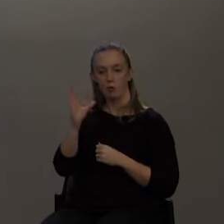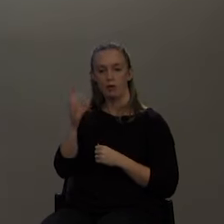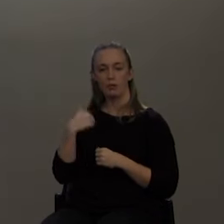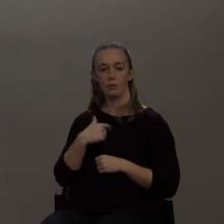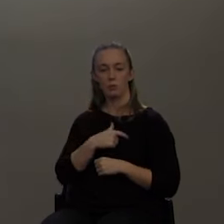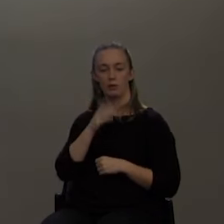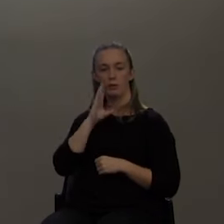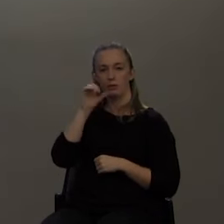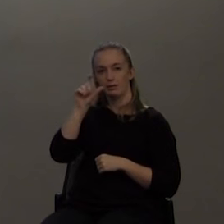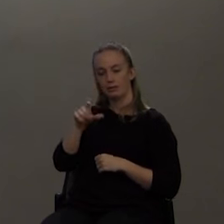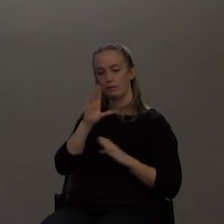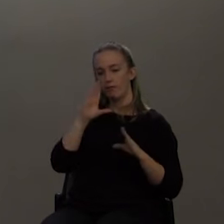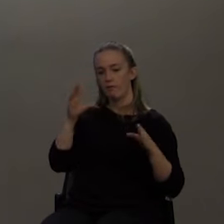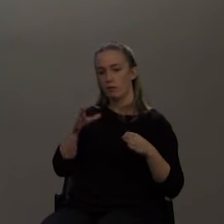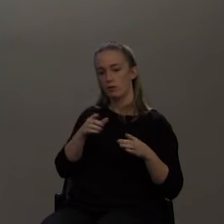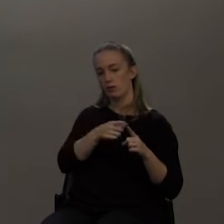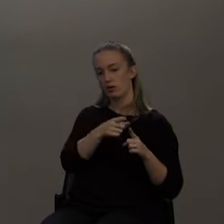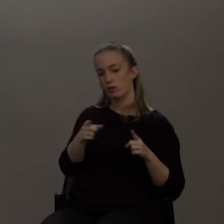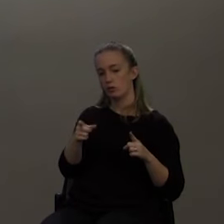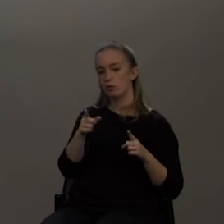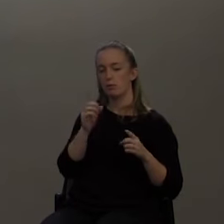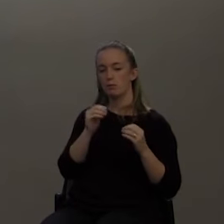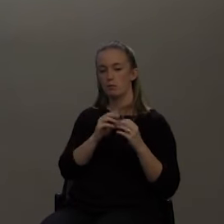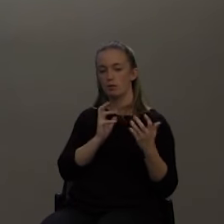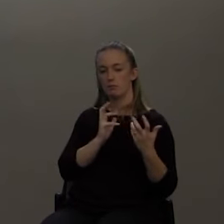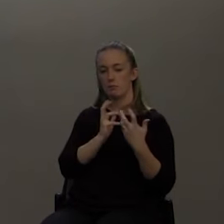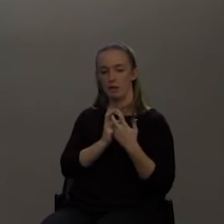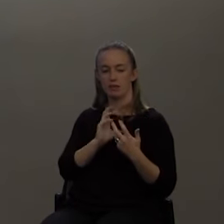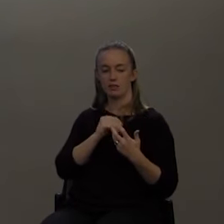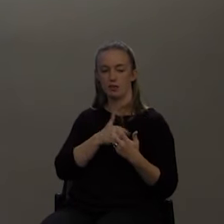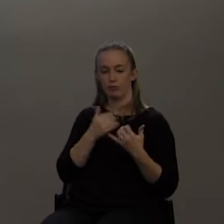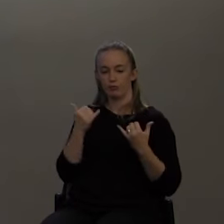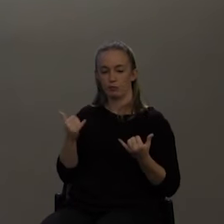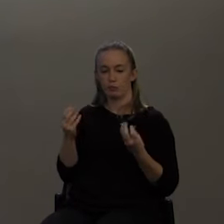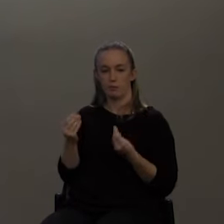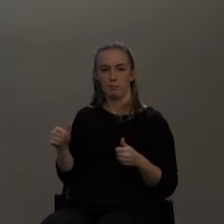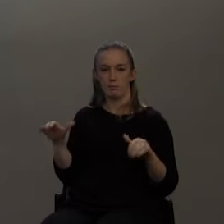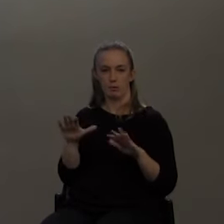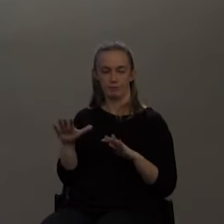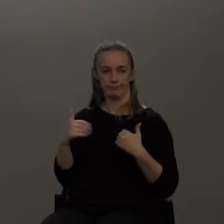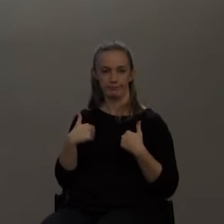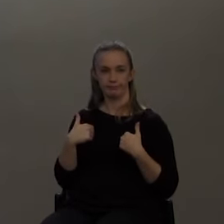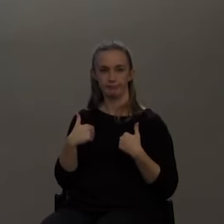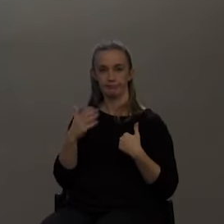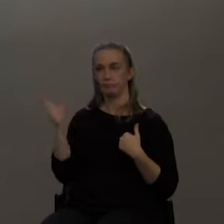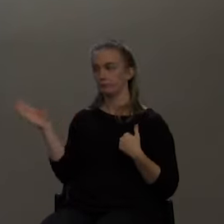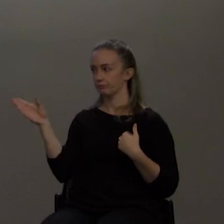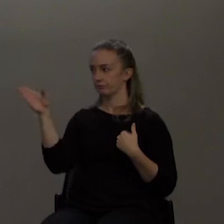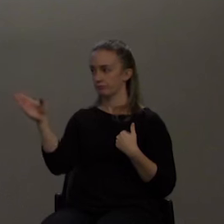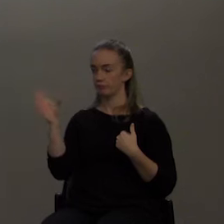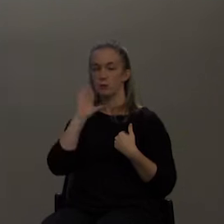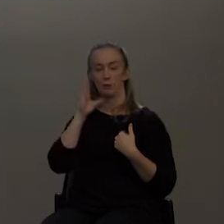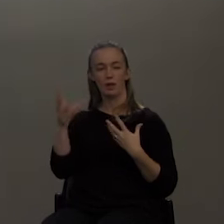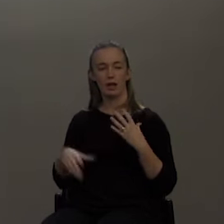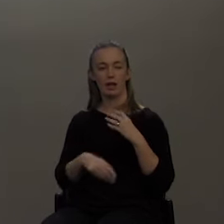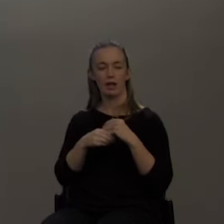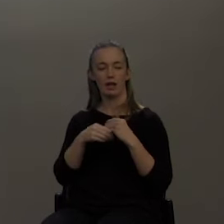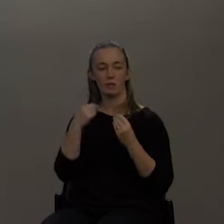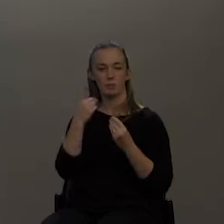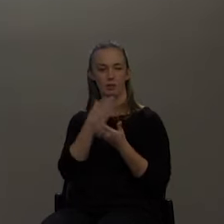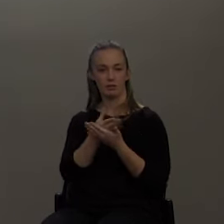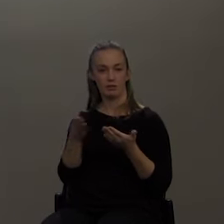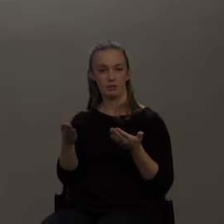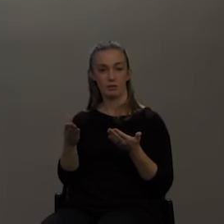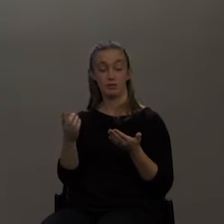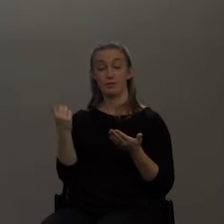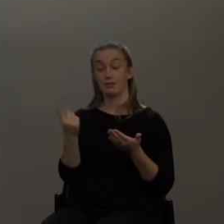focus on those that are tailored towards the current inventory. And I will add one thing, is one of the things that we